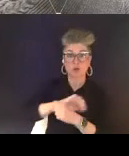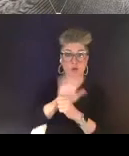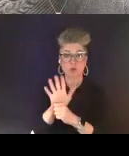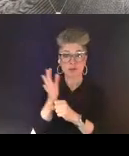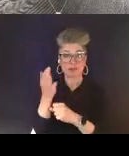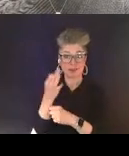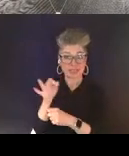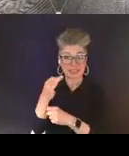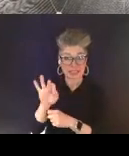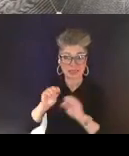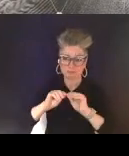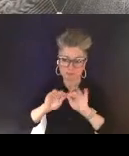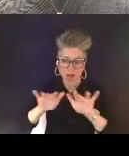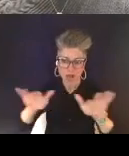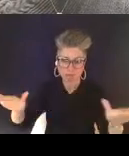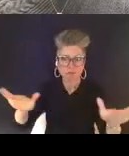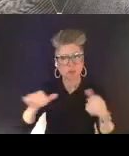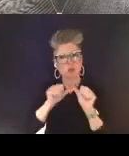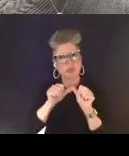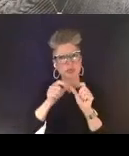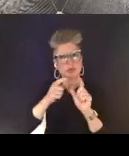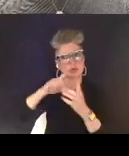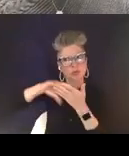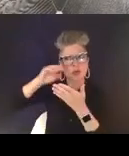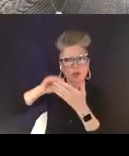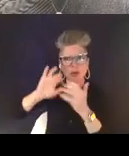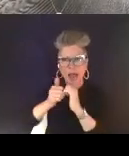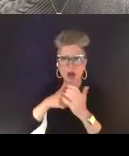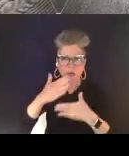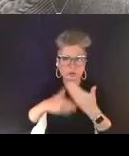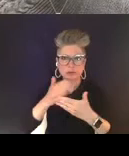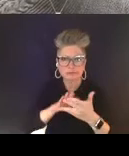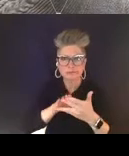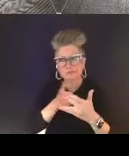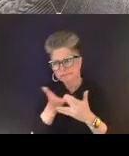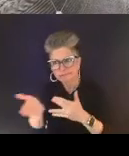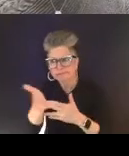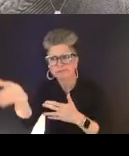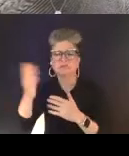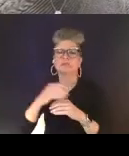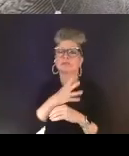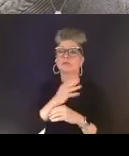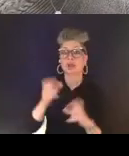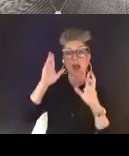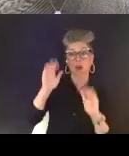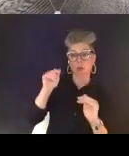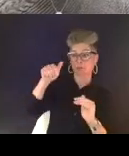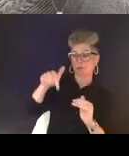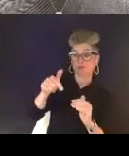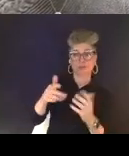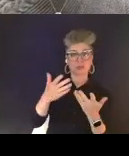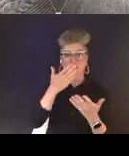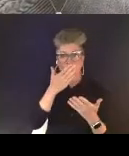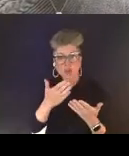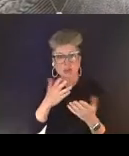continue to navigate. So I'm excited to share information tonight. And I'm hoping this provides the space for all of us to